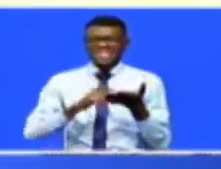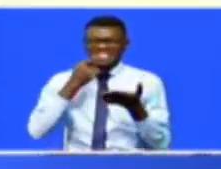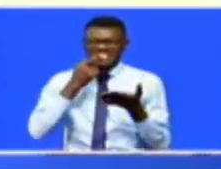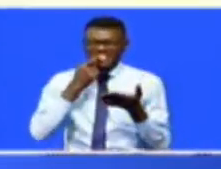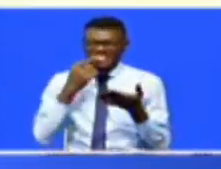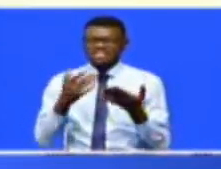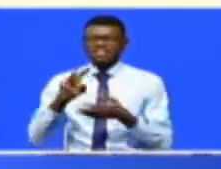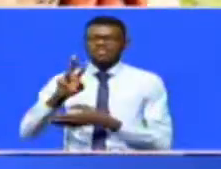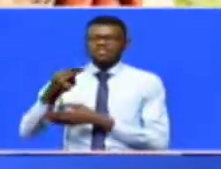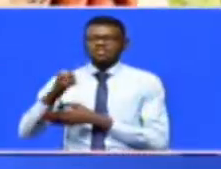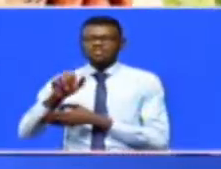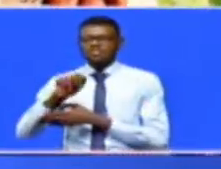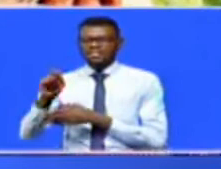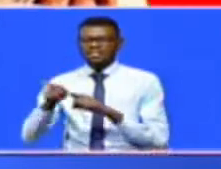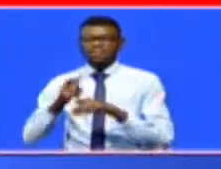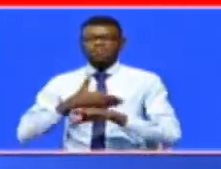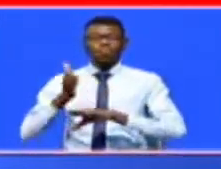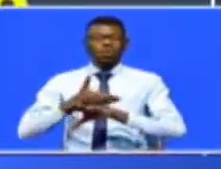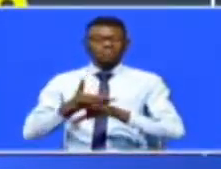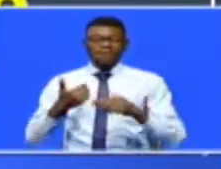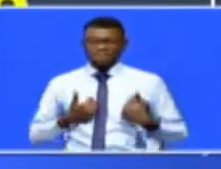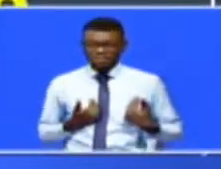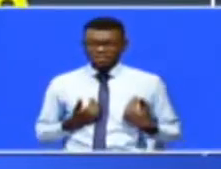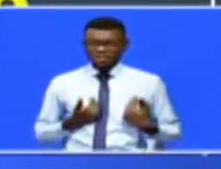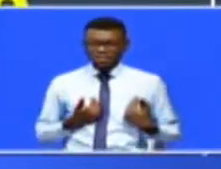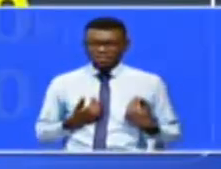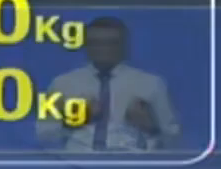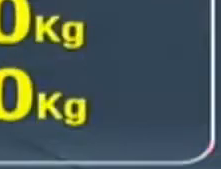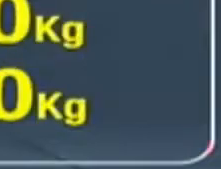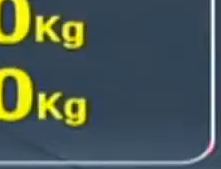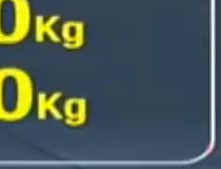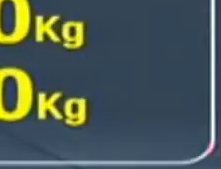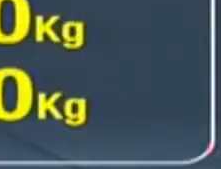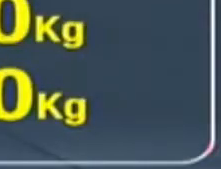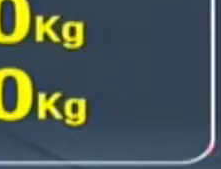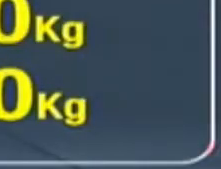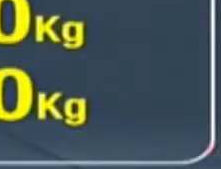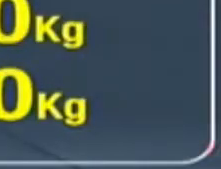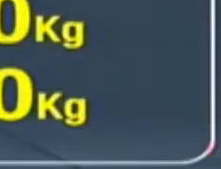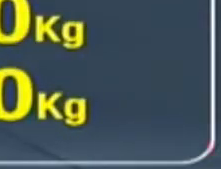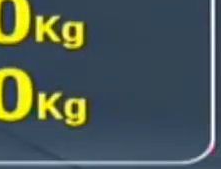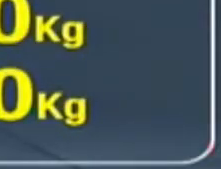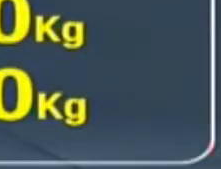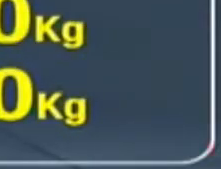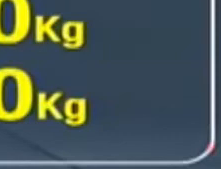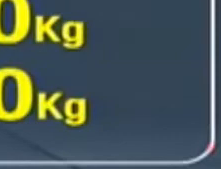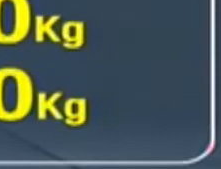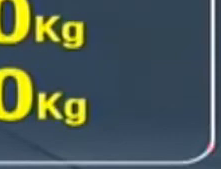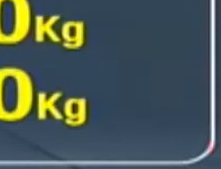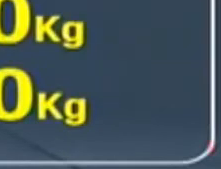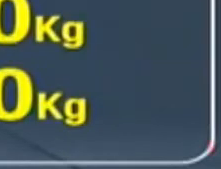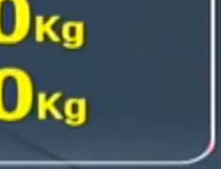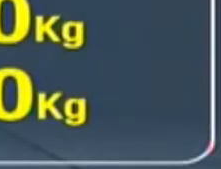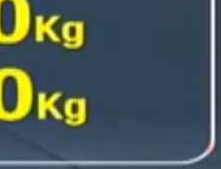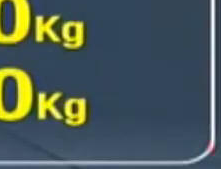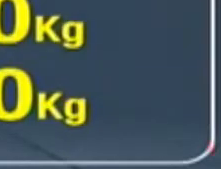wheat and Irish potatoes. According to Munya, as at 1st May 2020, there was an estimated stock of 12.2 million 90